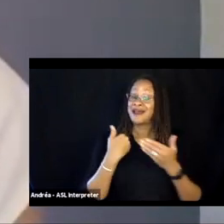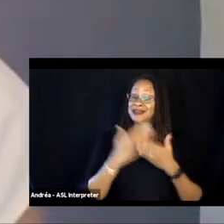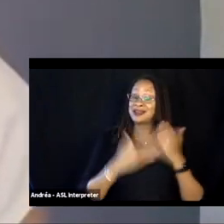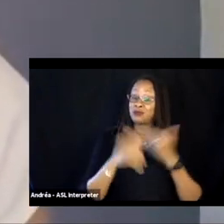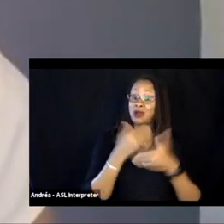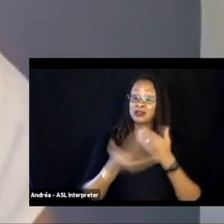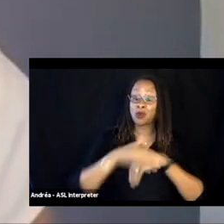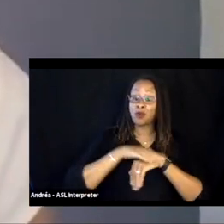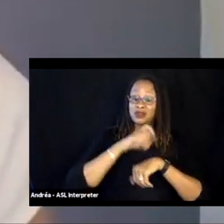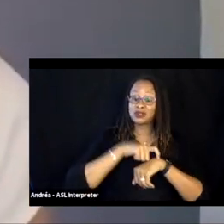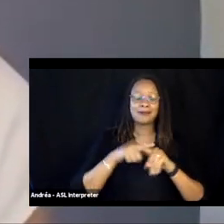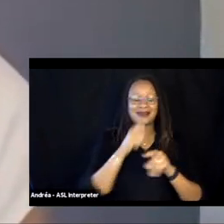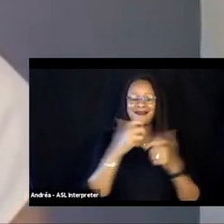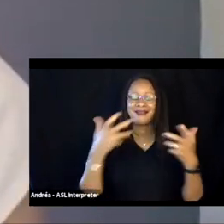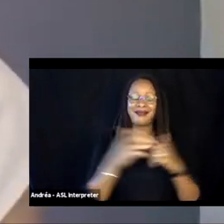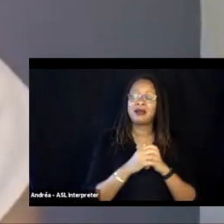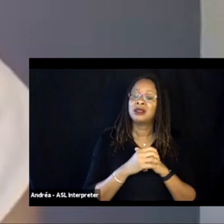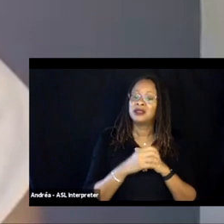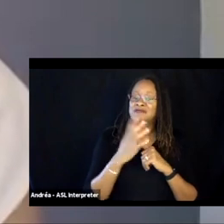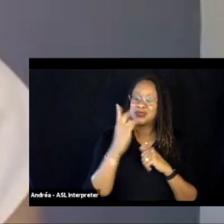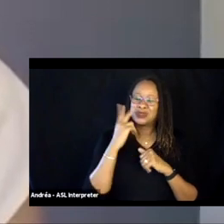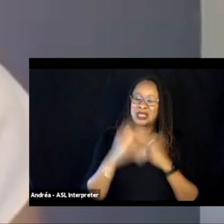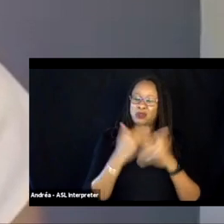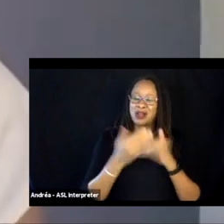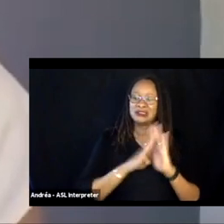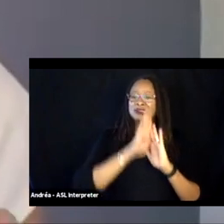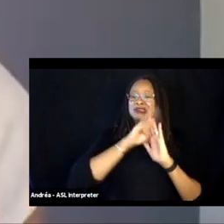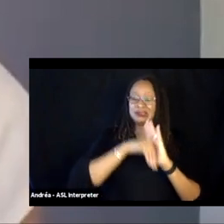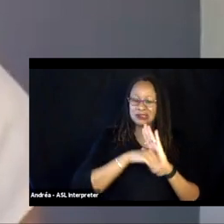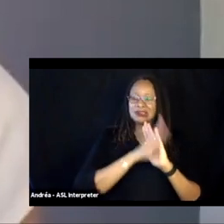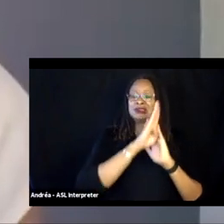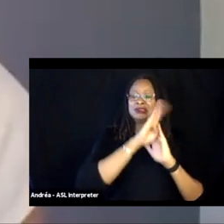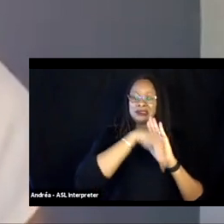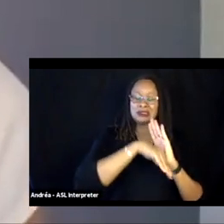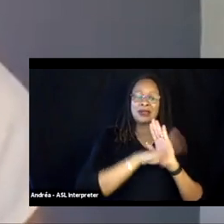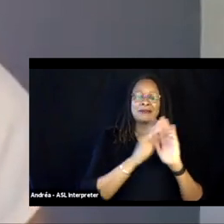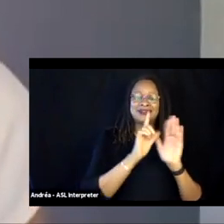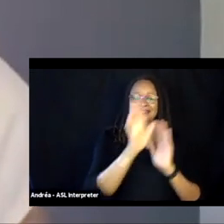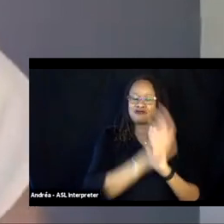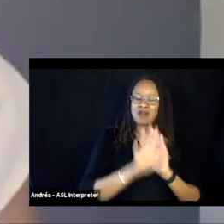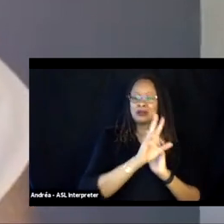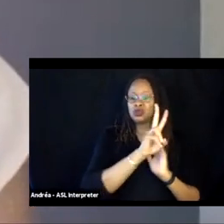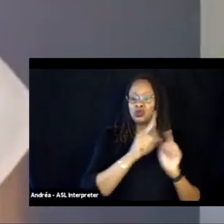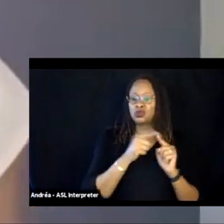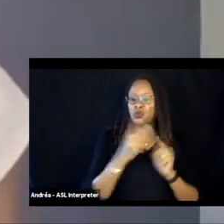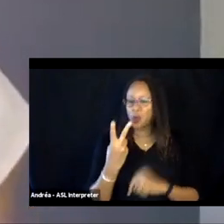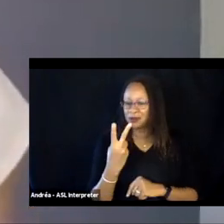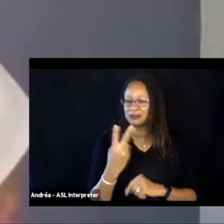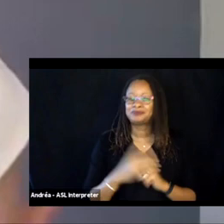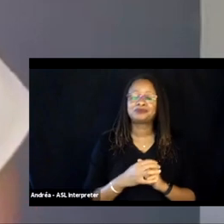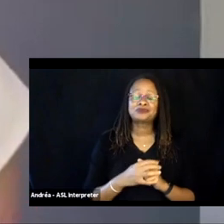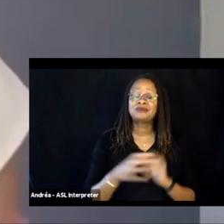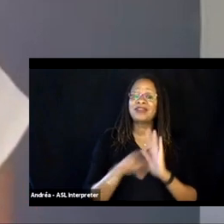You can see that the progress goes up and down, but still remains around 2-1. We find the